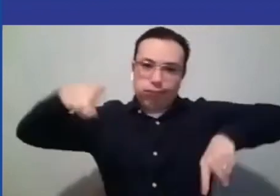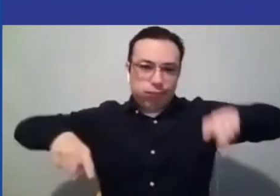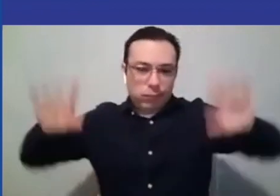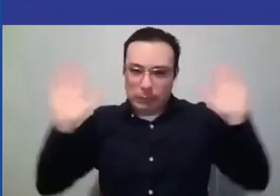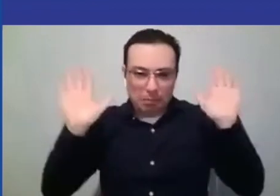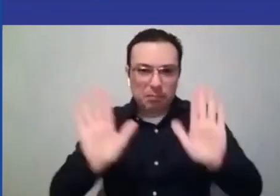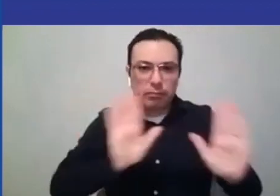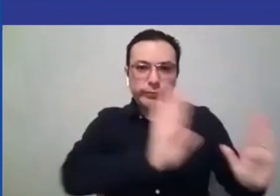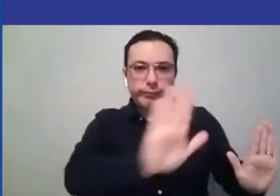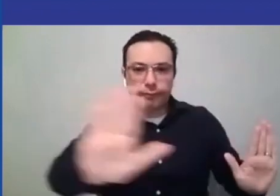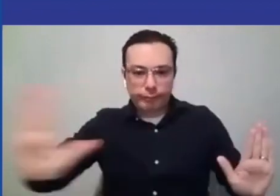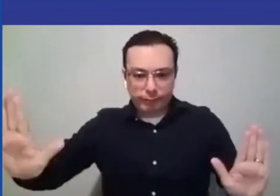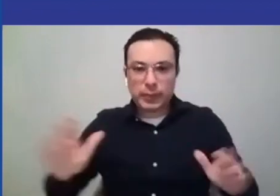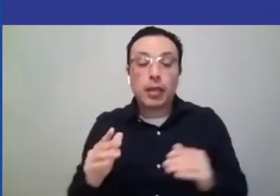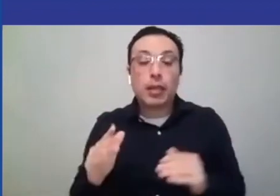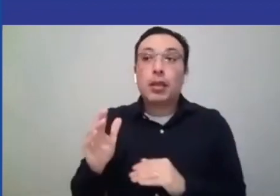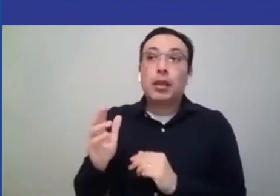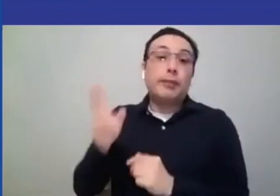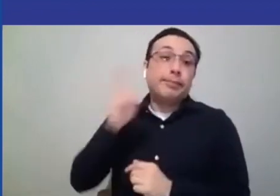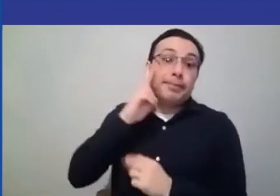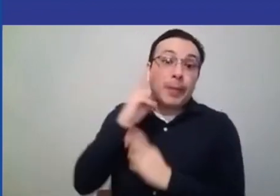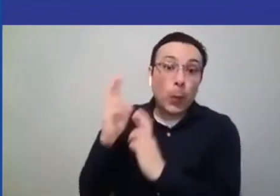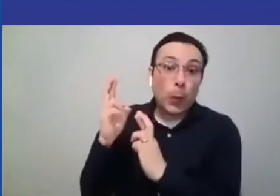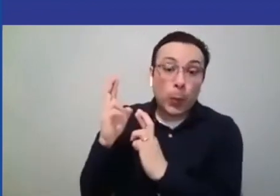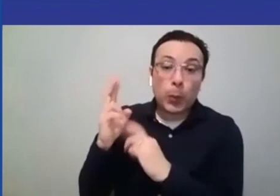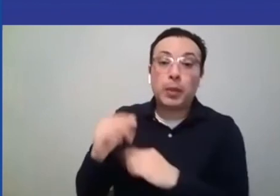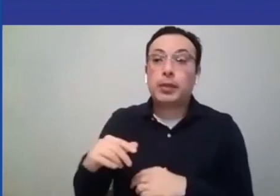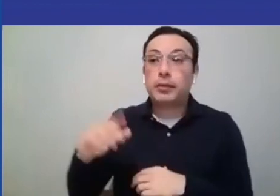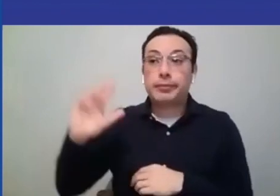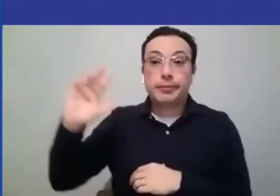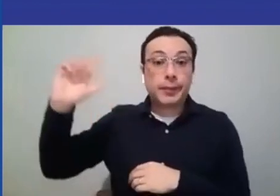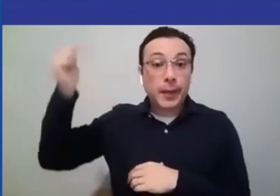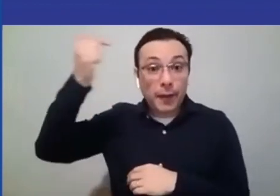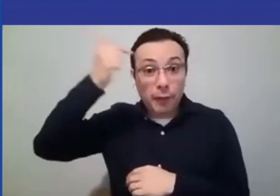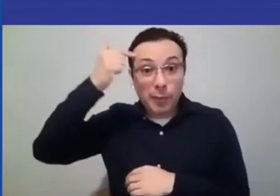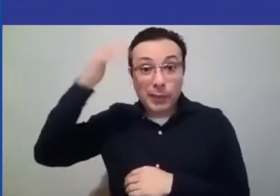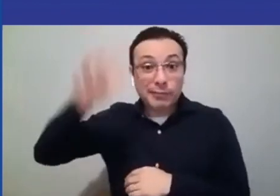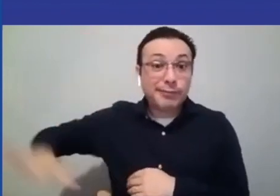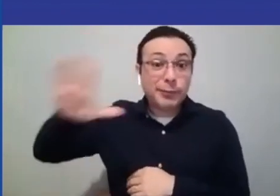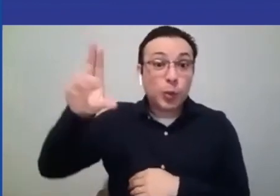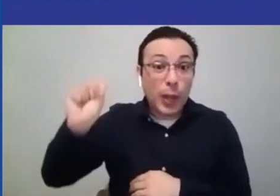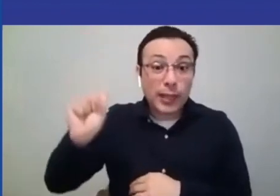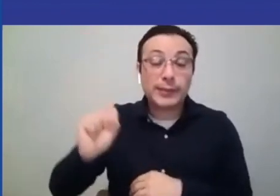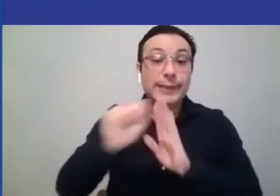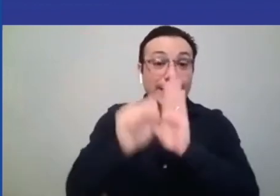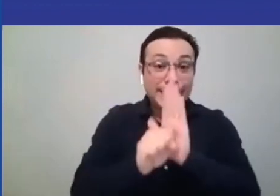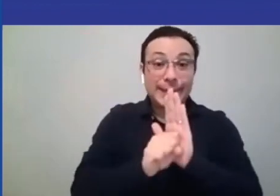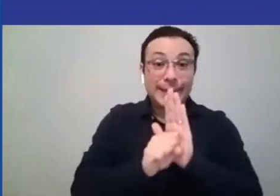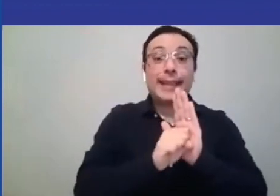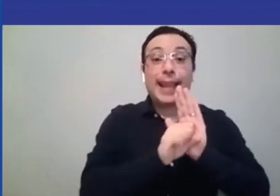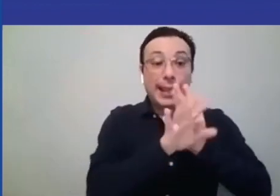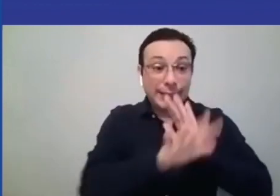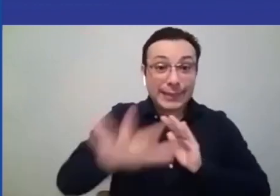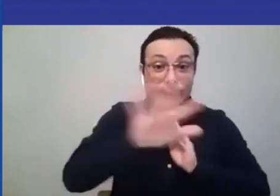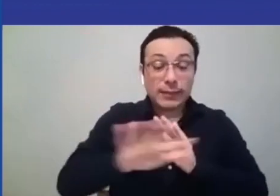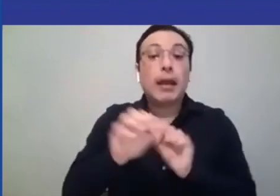be different. We are hoping that our federal government and our state